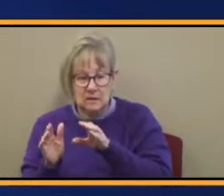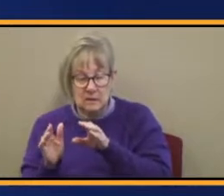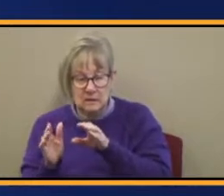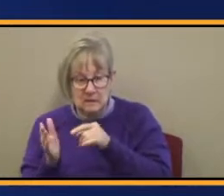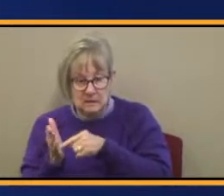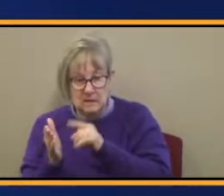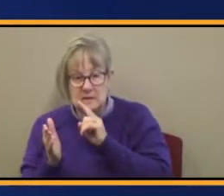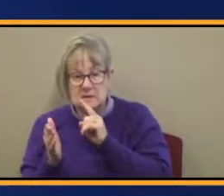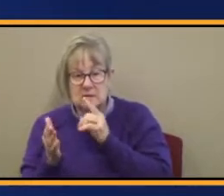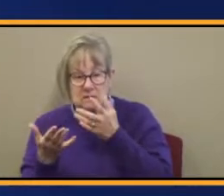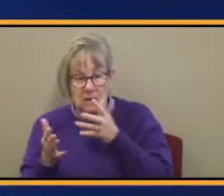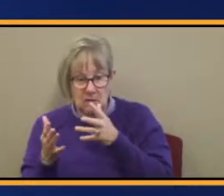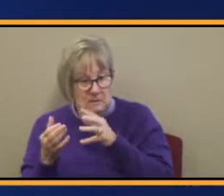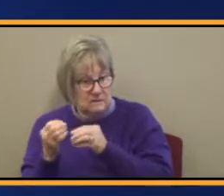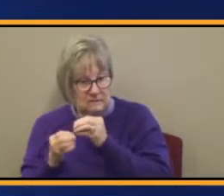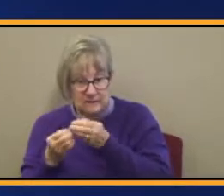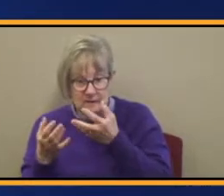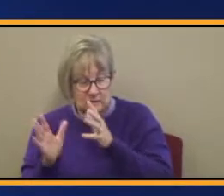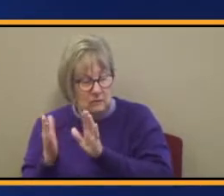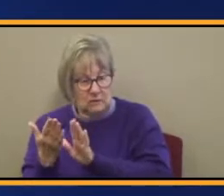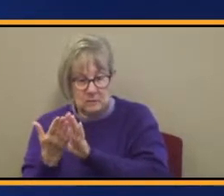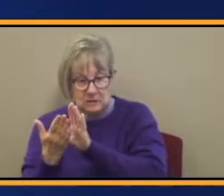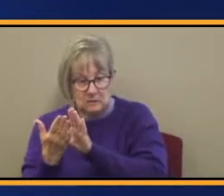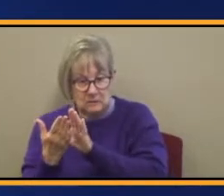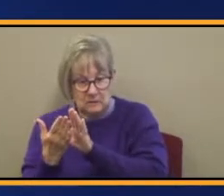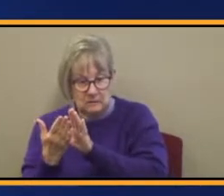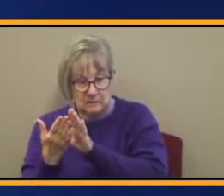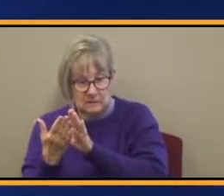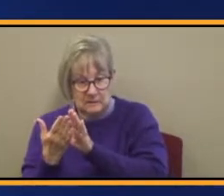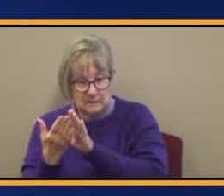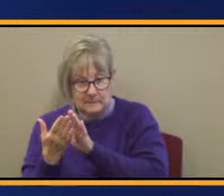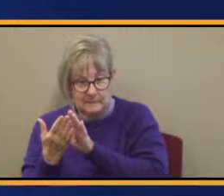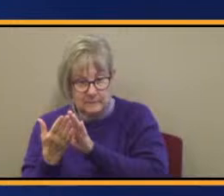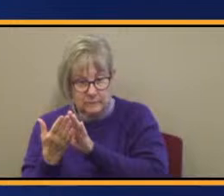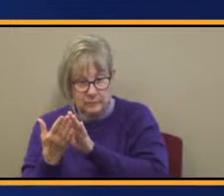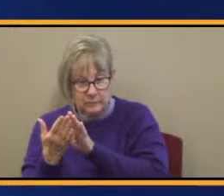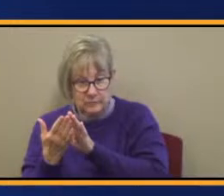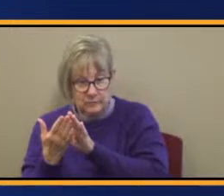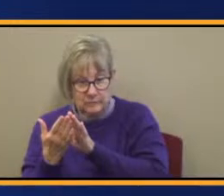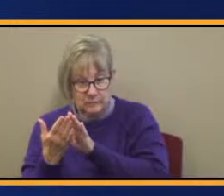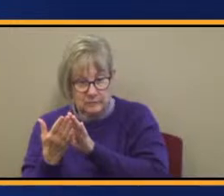This is already fixed, has been addressed, and